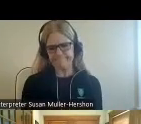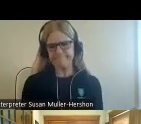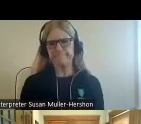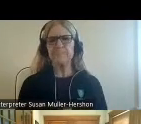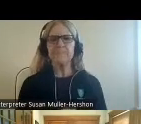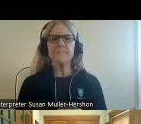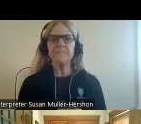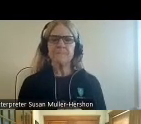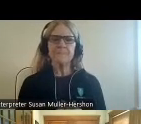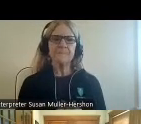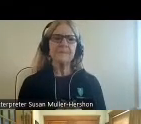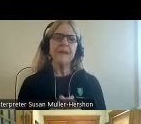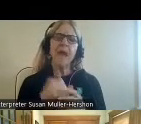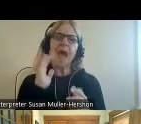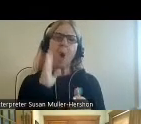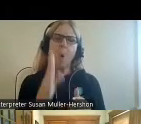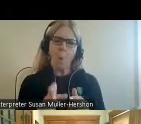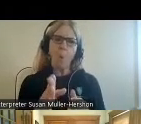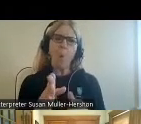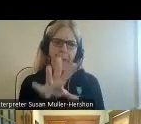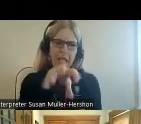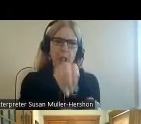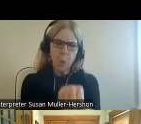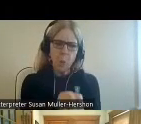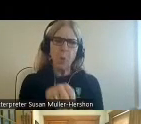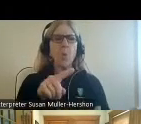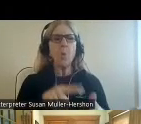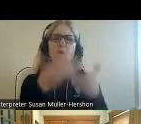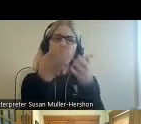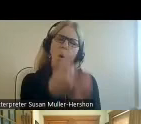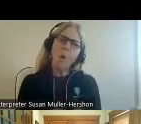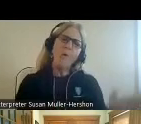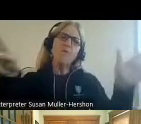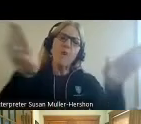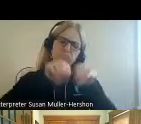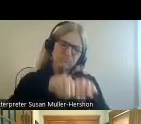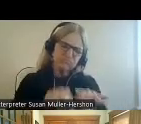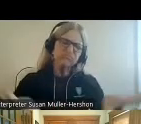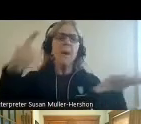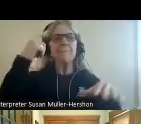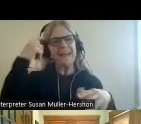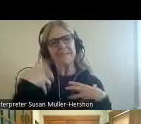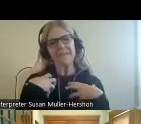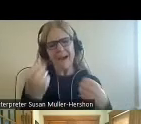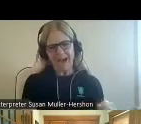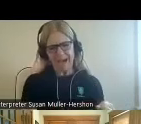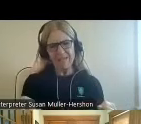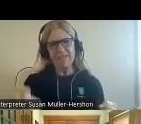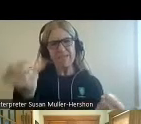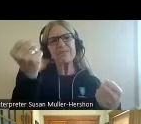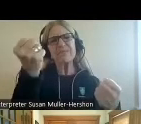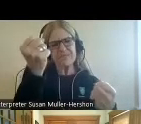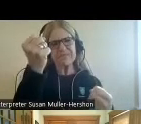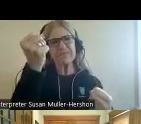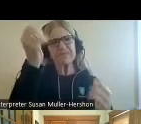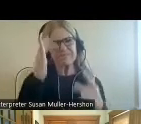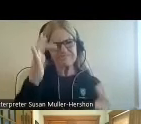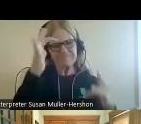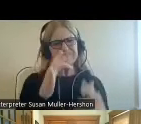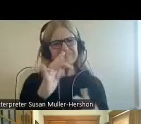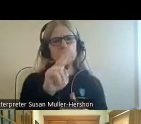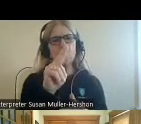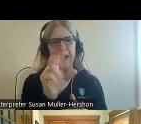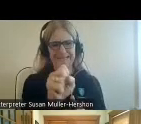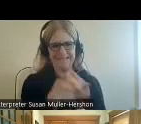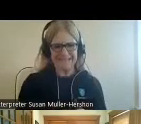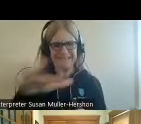And specifically, I'll be touching on sort of the overall prevalence of mental health conditions in the US and the impacts